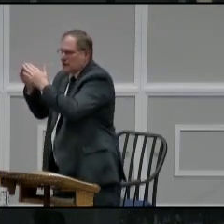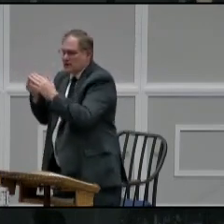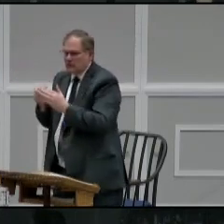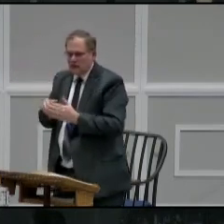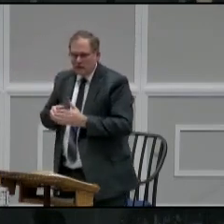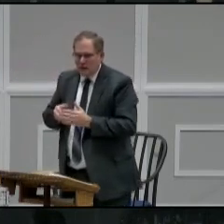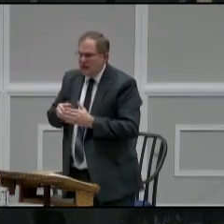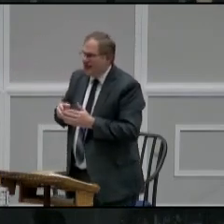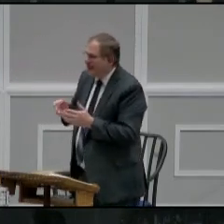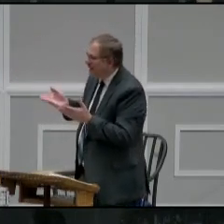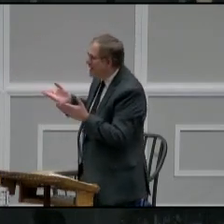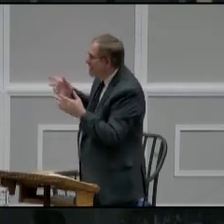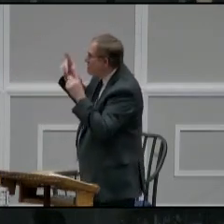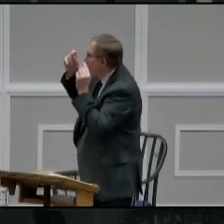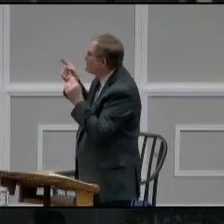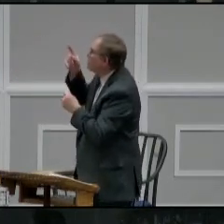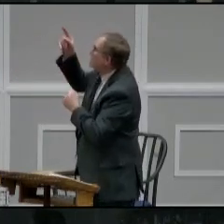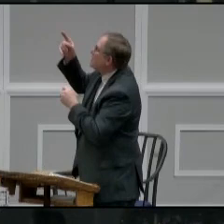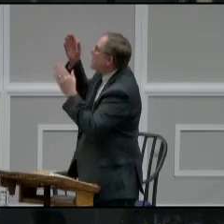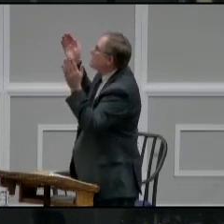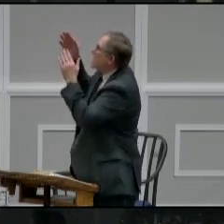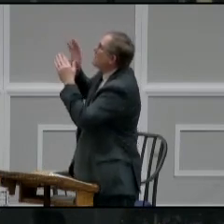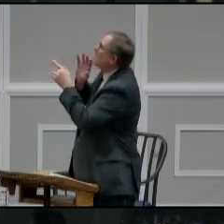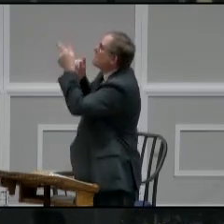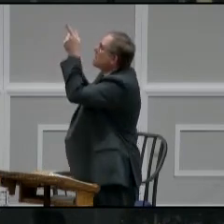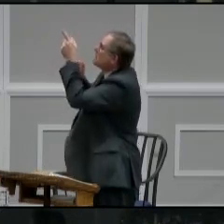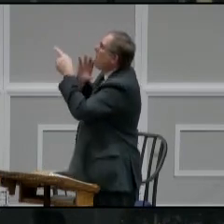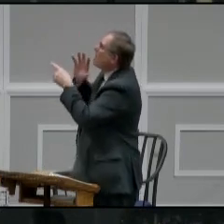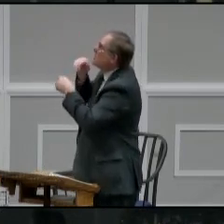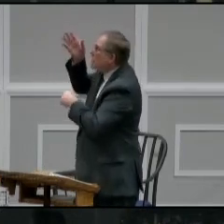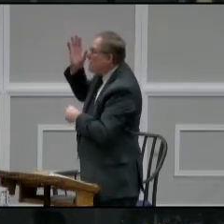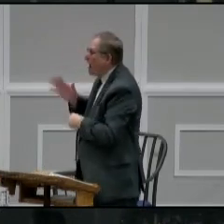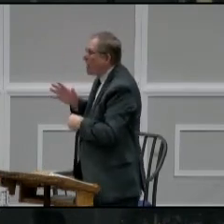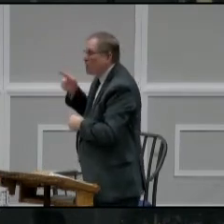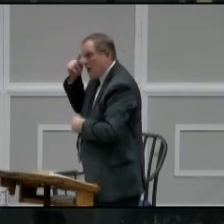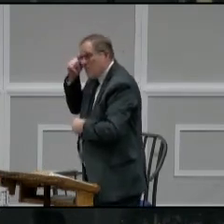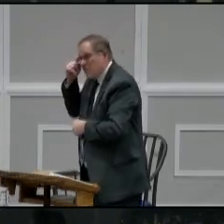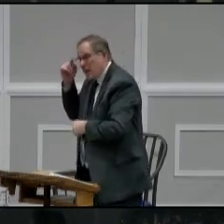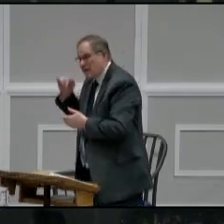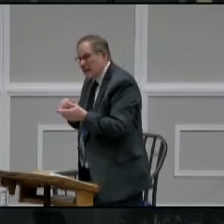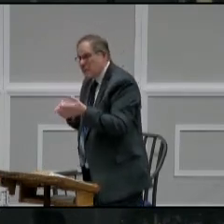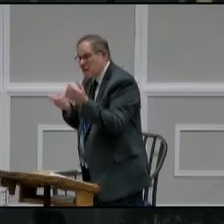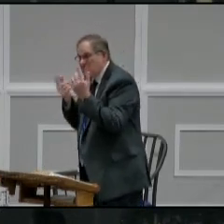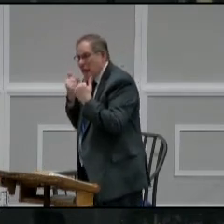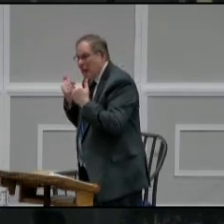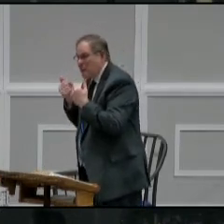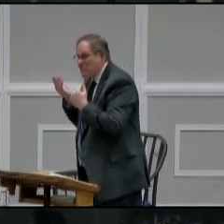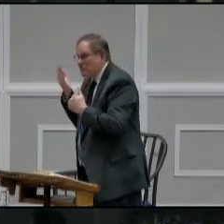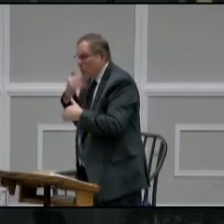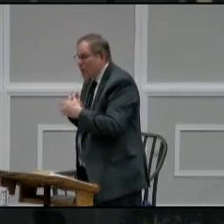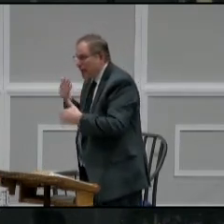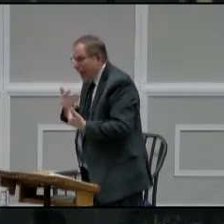Moses went up into the mountain. He's up there talking to God, and we were expecting him to be back before now.